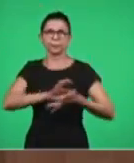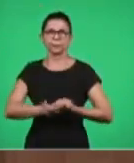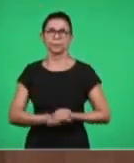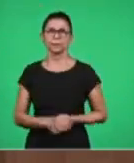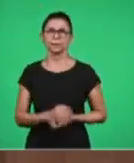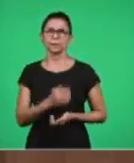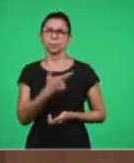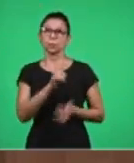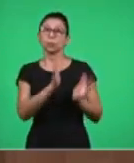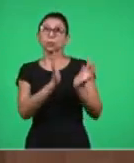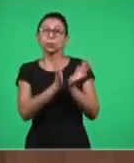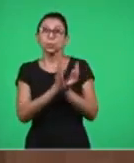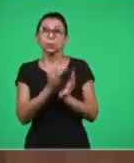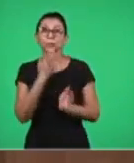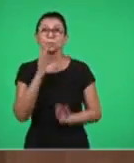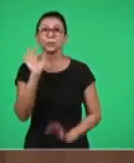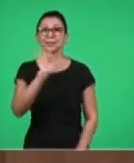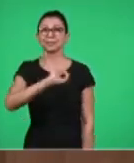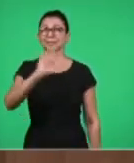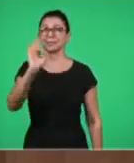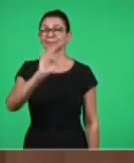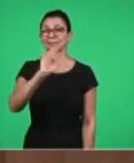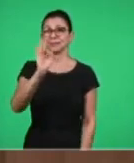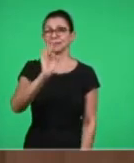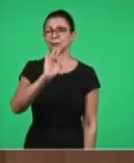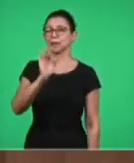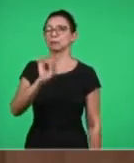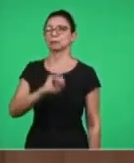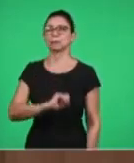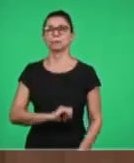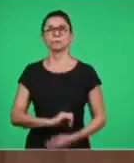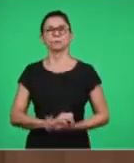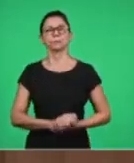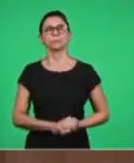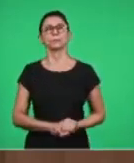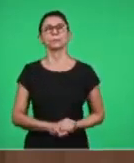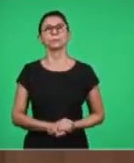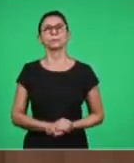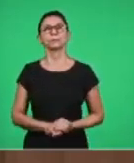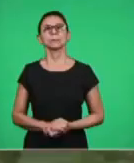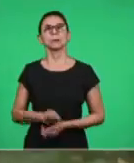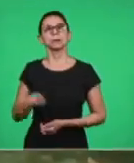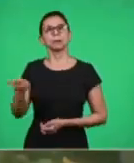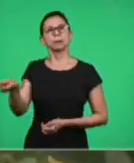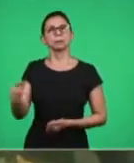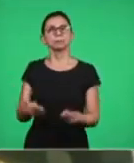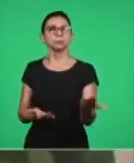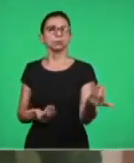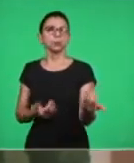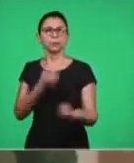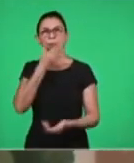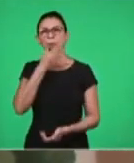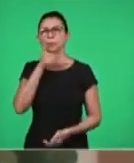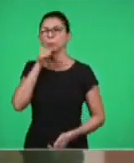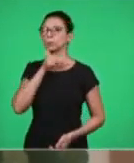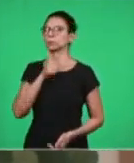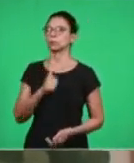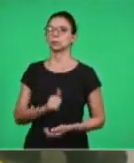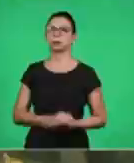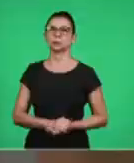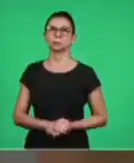know anything. They enter into Israel. They are now part of the nation, the youth, men, women.